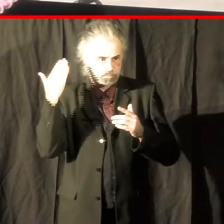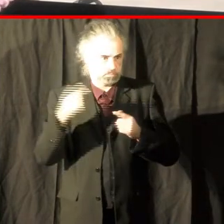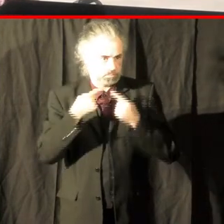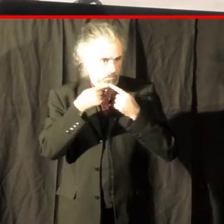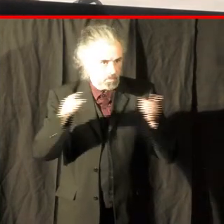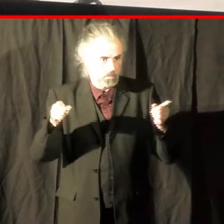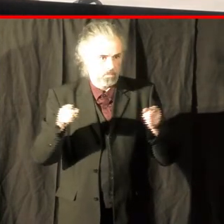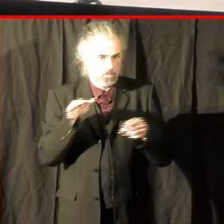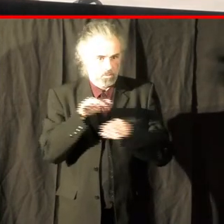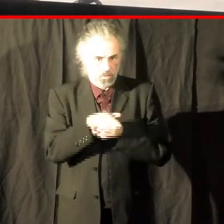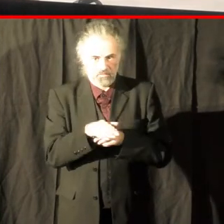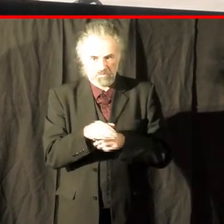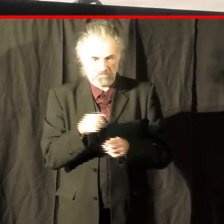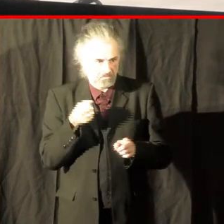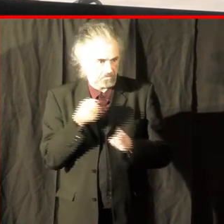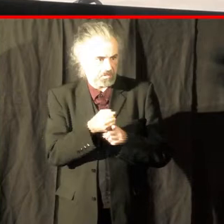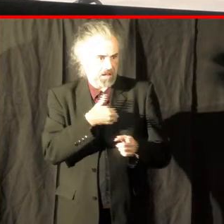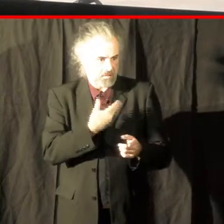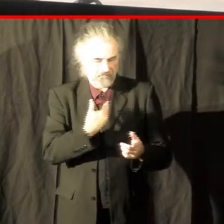on industry.